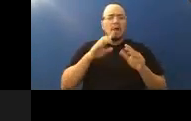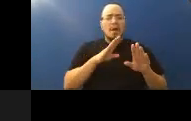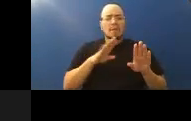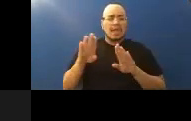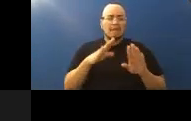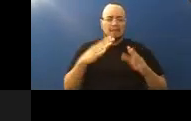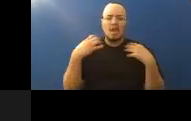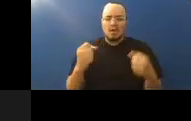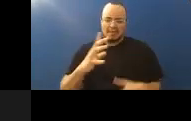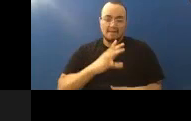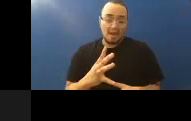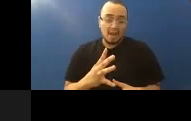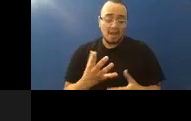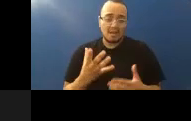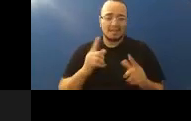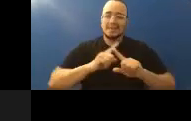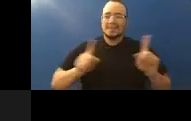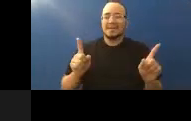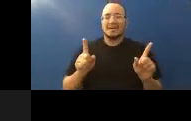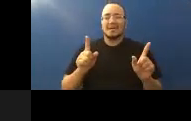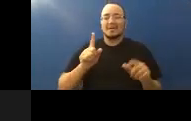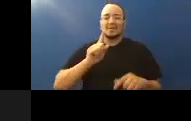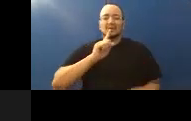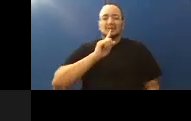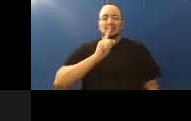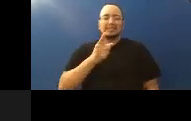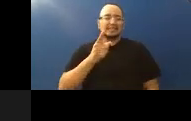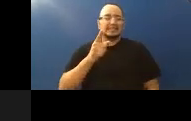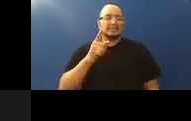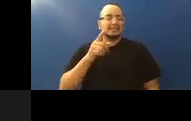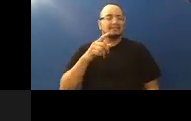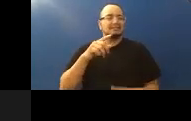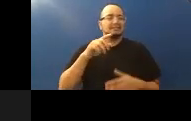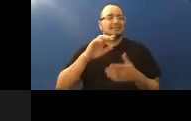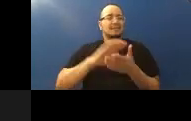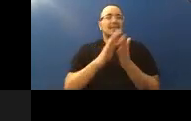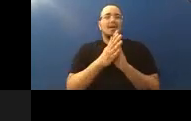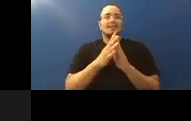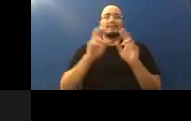was really a caricature and was really,